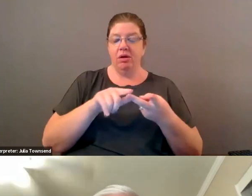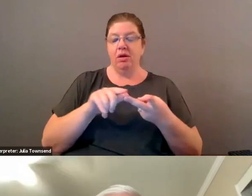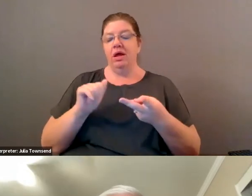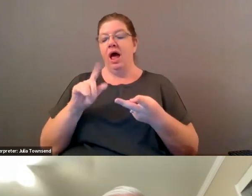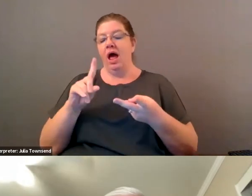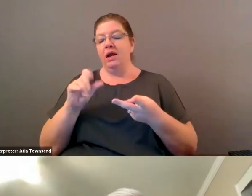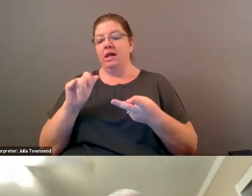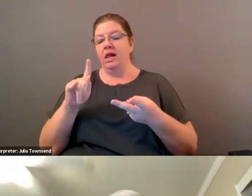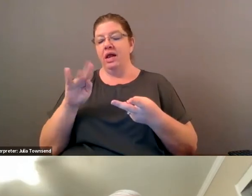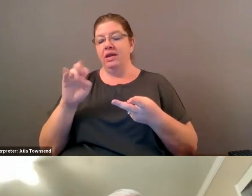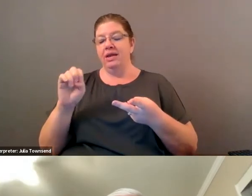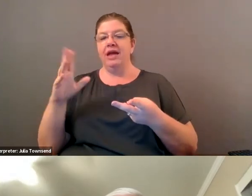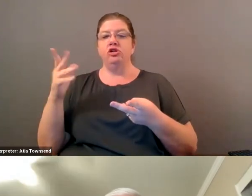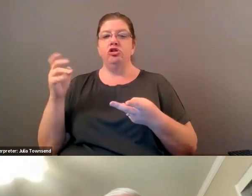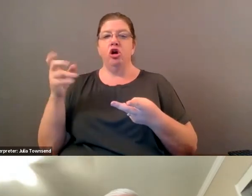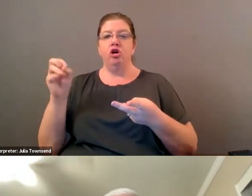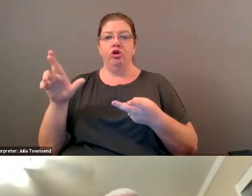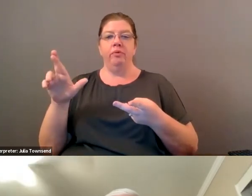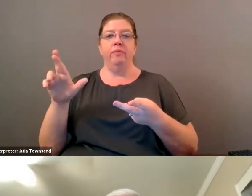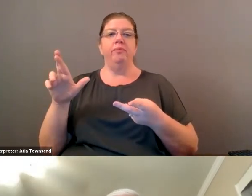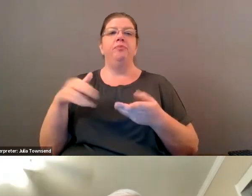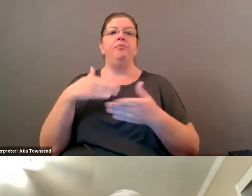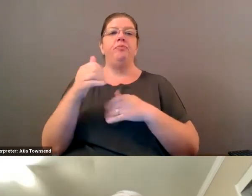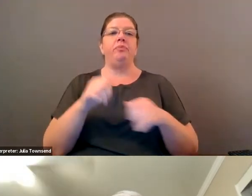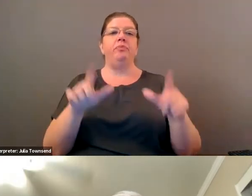slide, please.